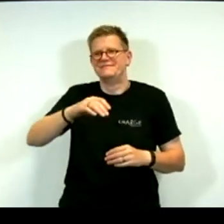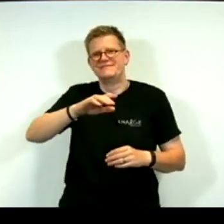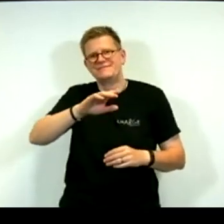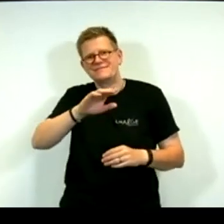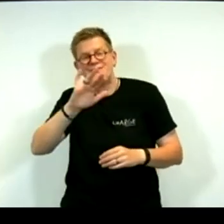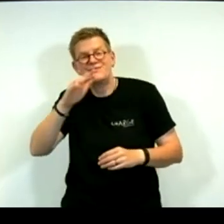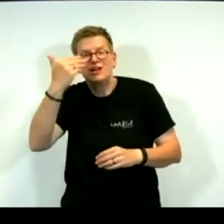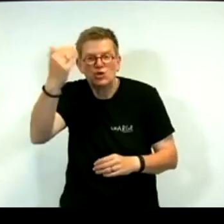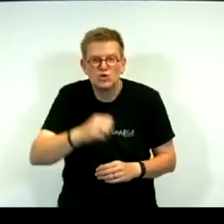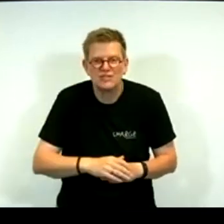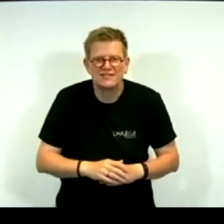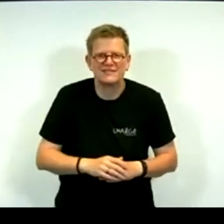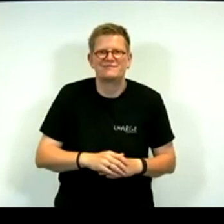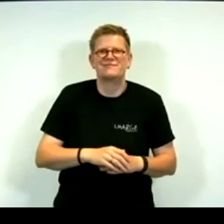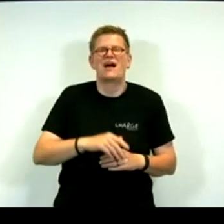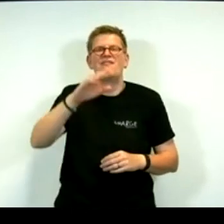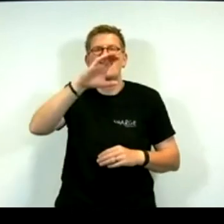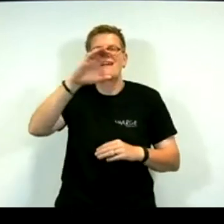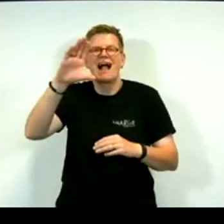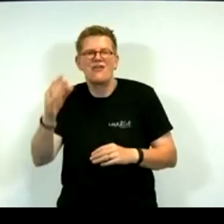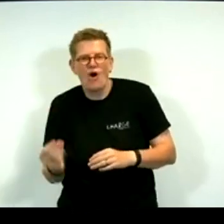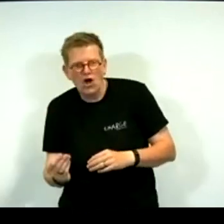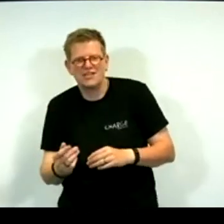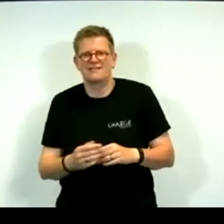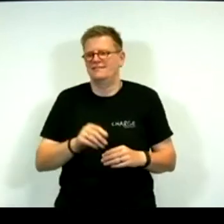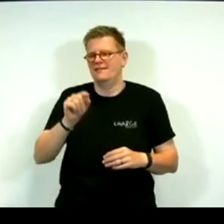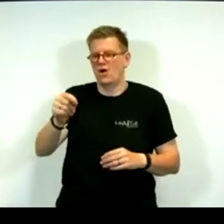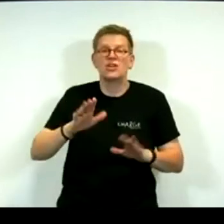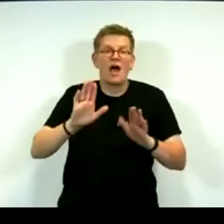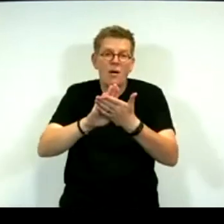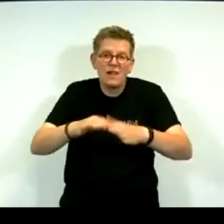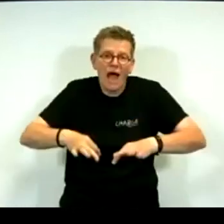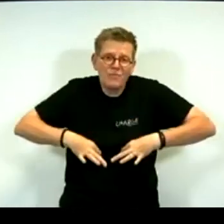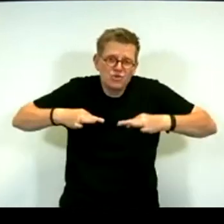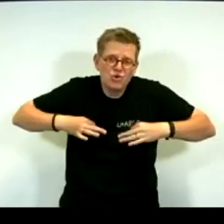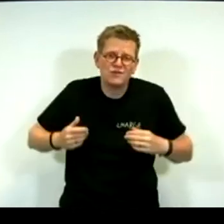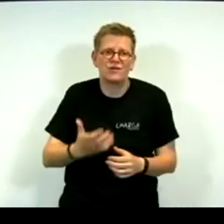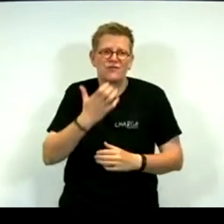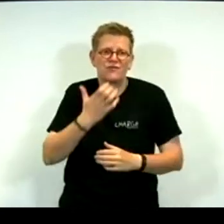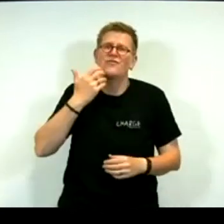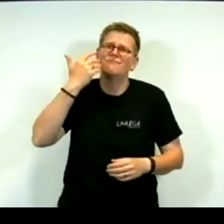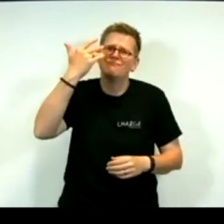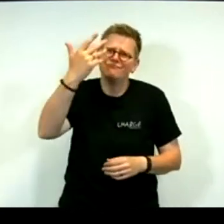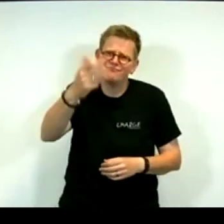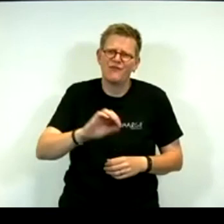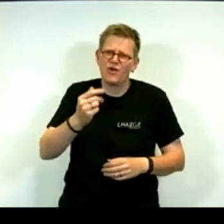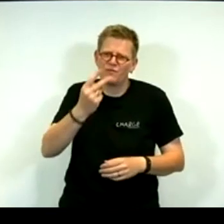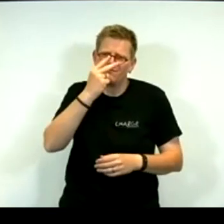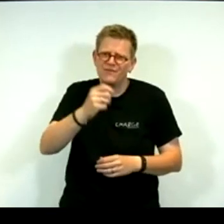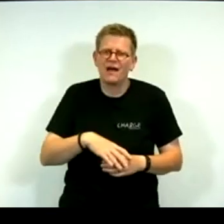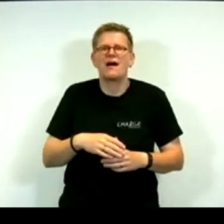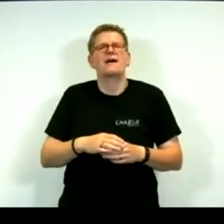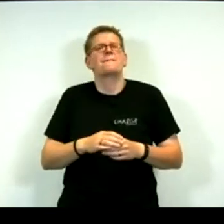from Germany to California. Stay safe, and we all hope that we'll meet again soon